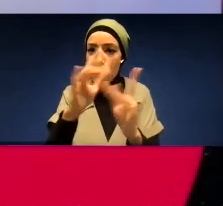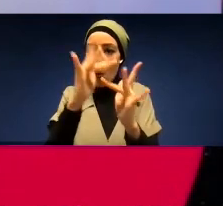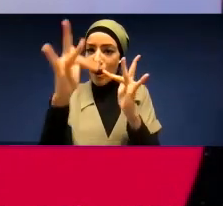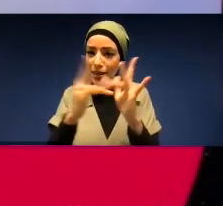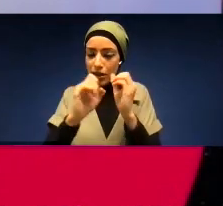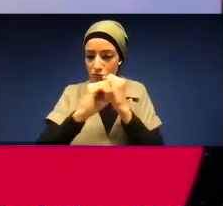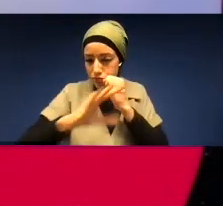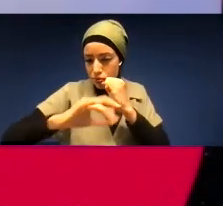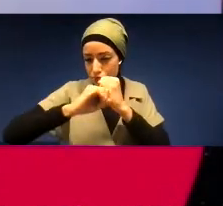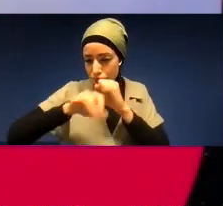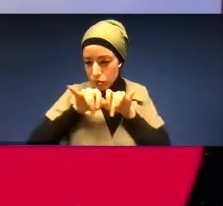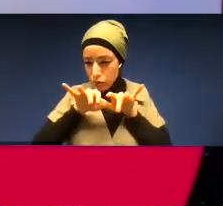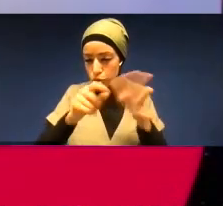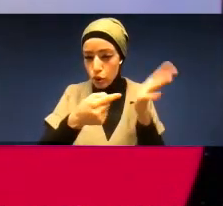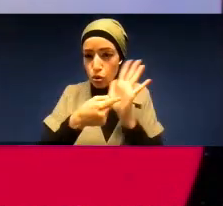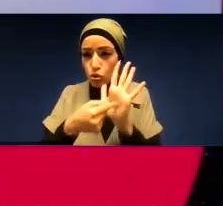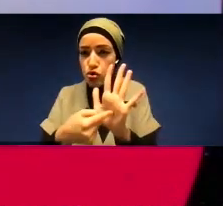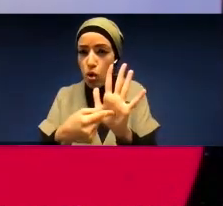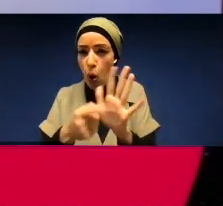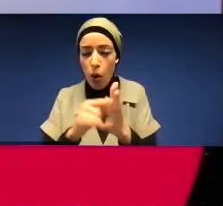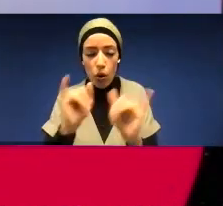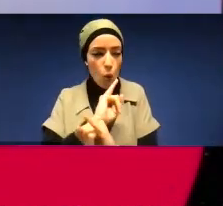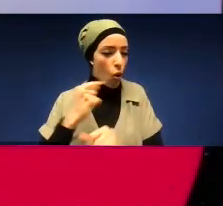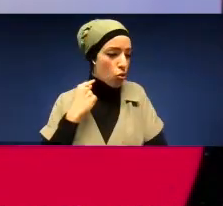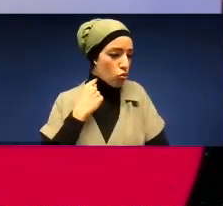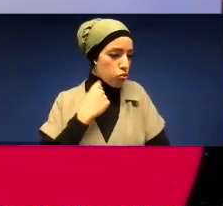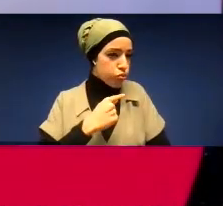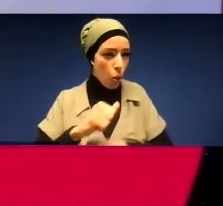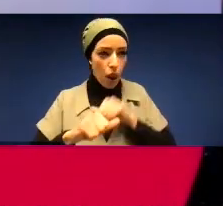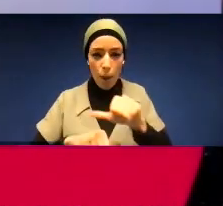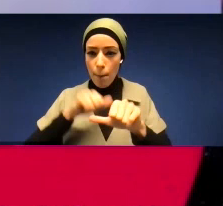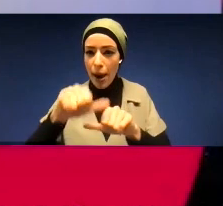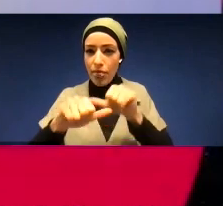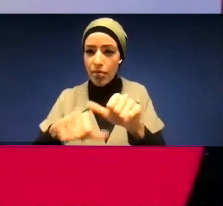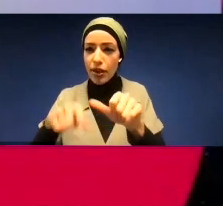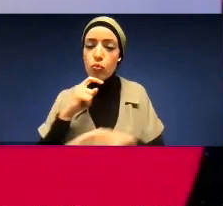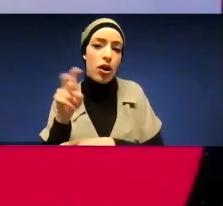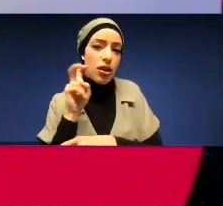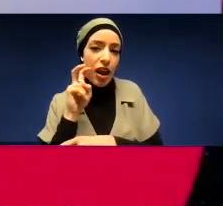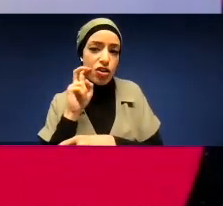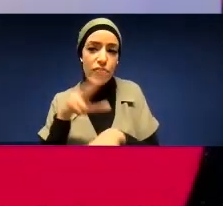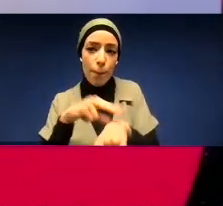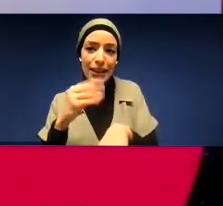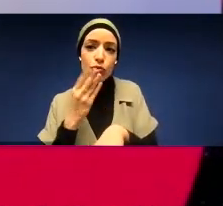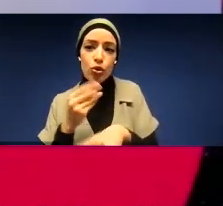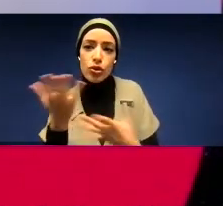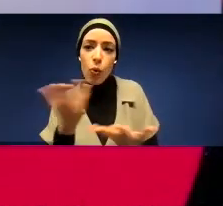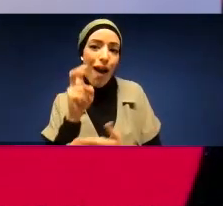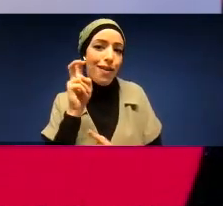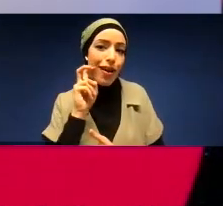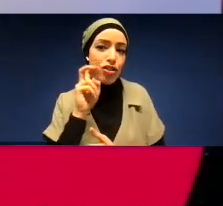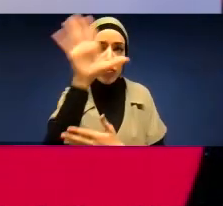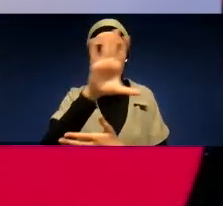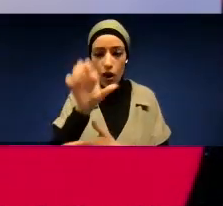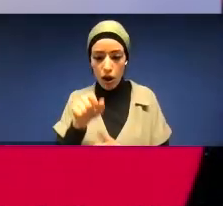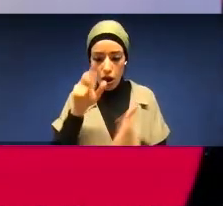on the barbaric methods of dispersal that the Nigerian police had and was using. So what lessons have we learned in the last